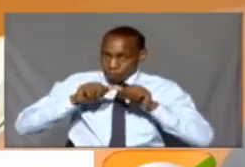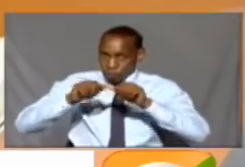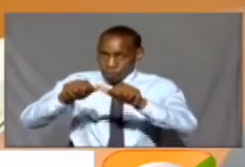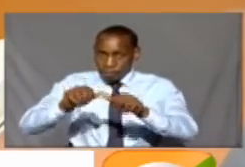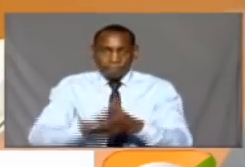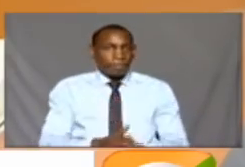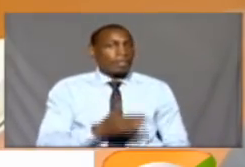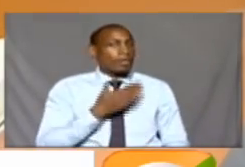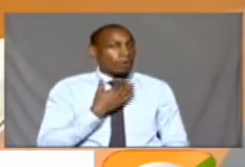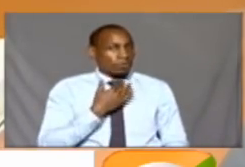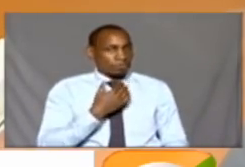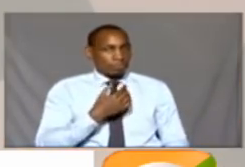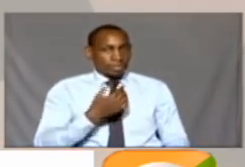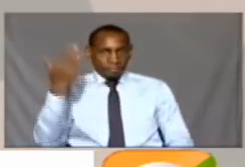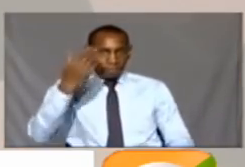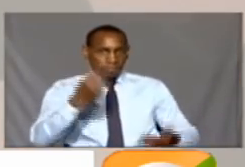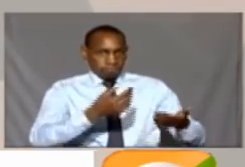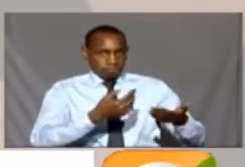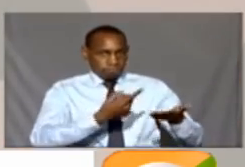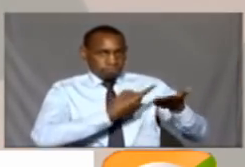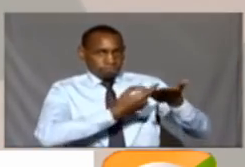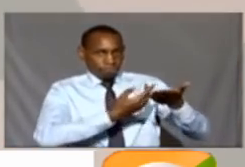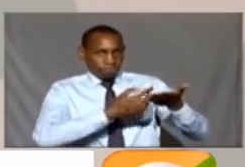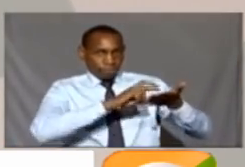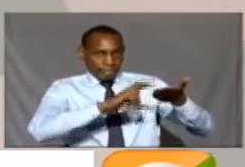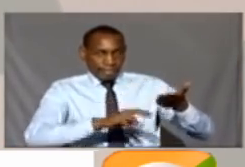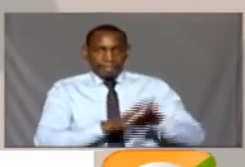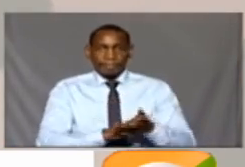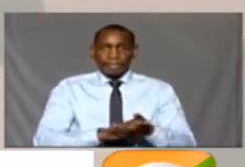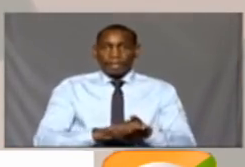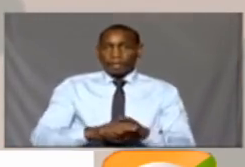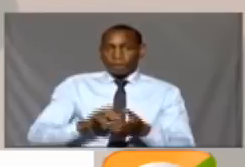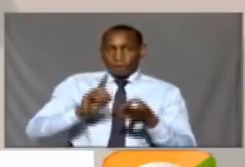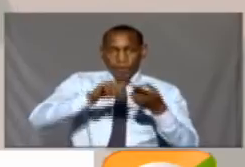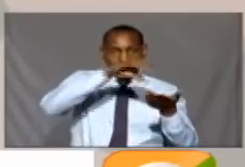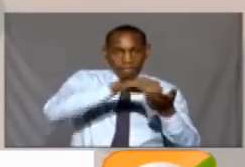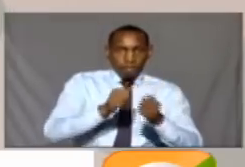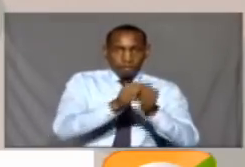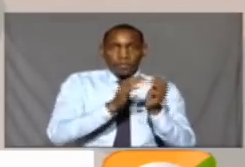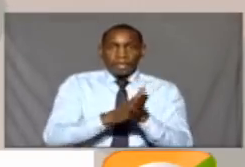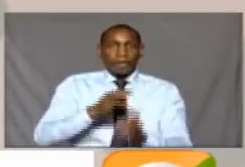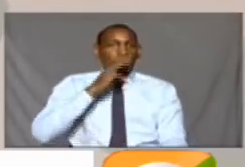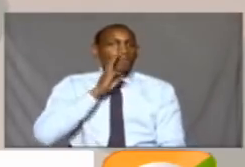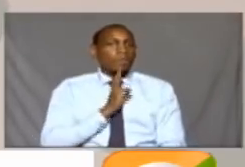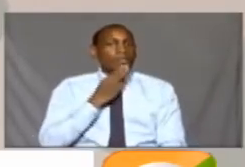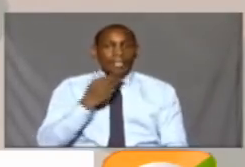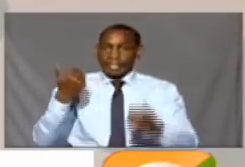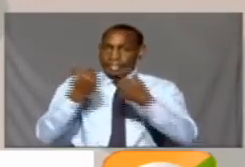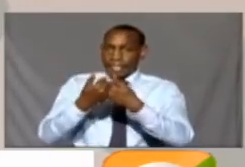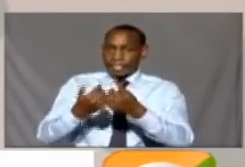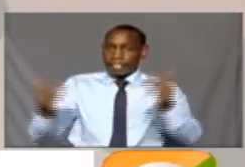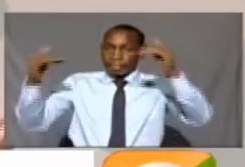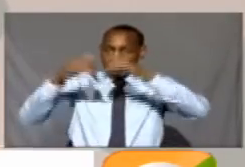to the content of your speeches there. I think what surprises Kenyans is, on one hand, there you are with Musalia Mudavadi speaking yes. against that meeting. That